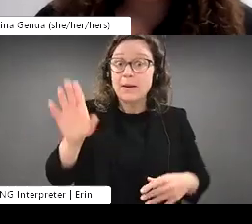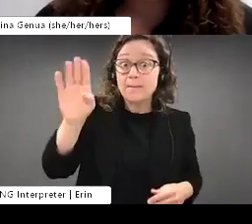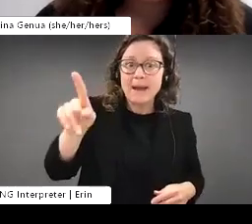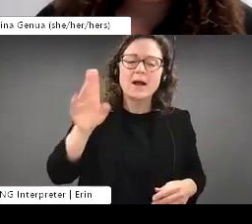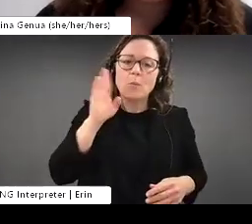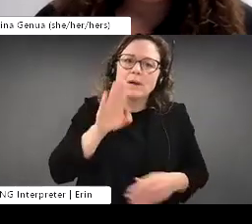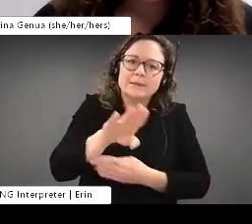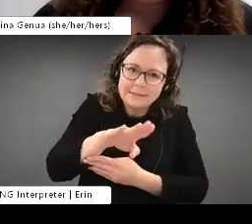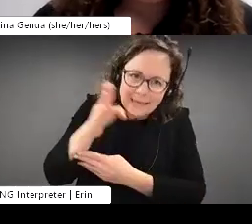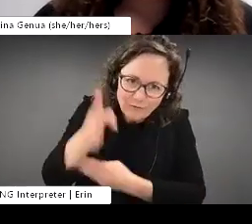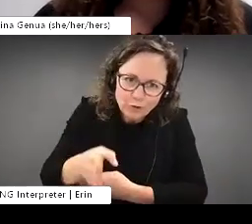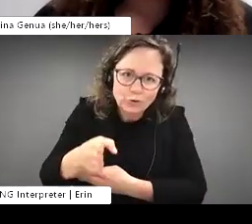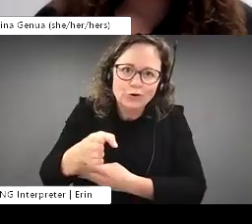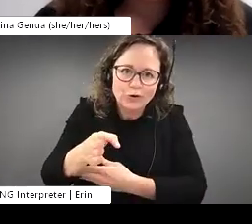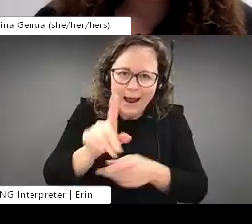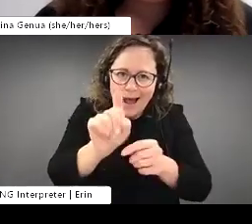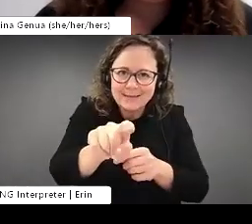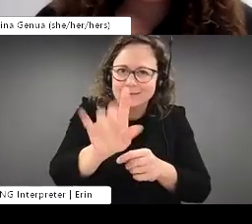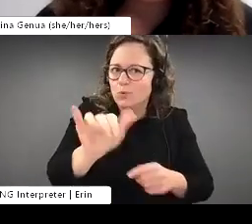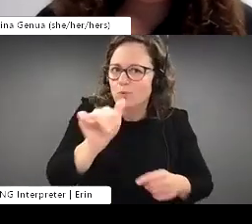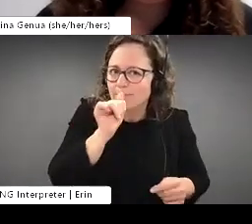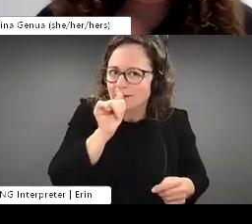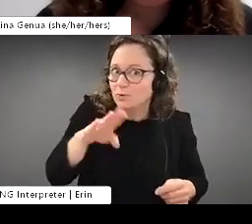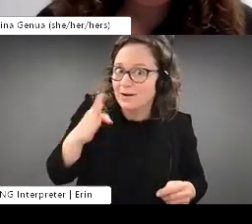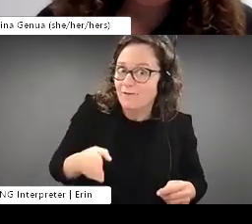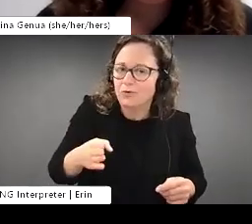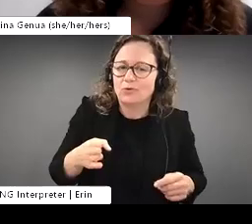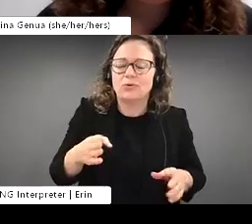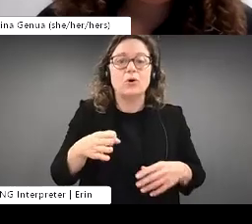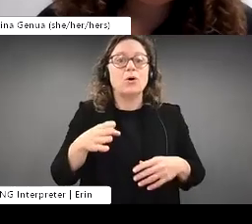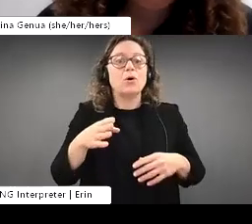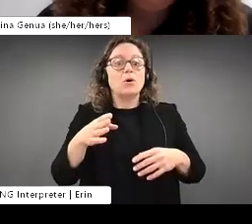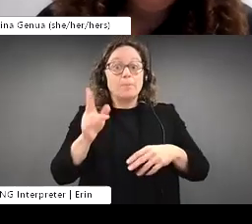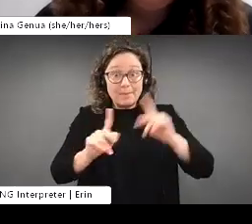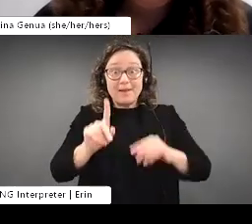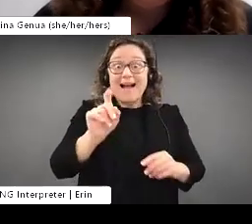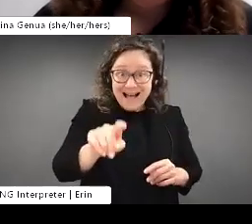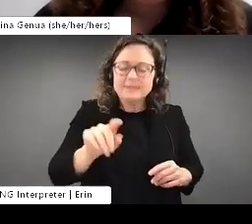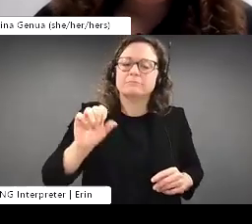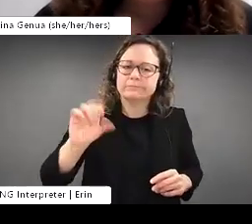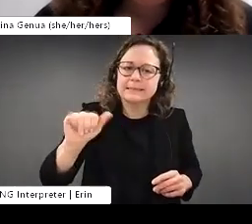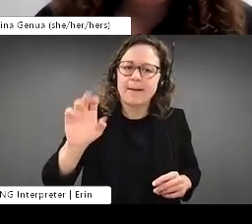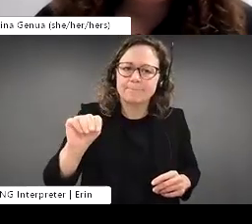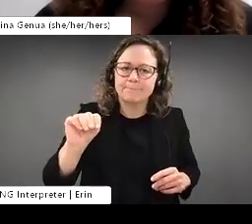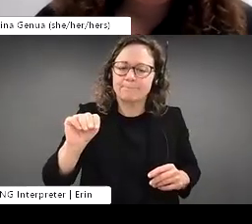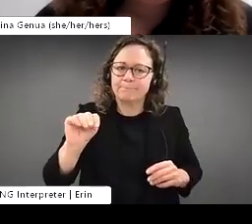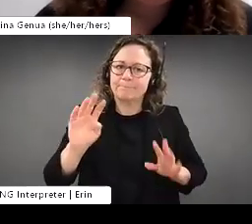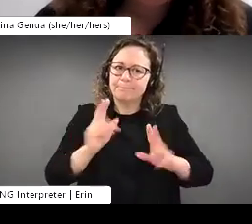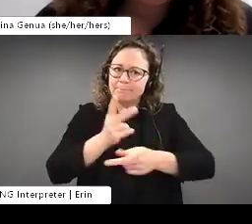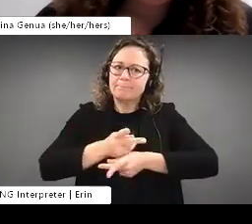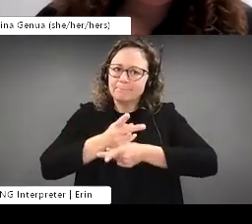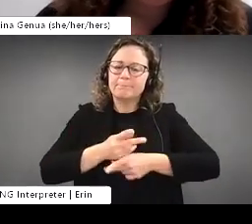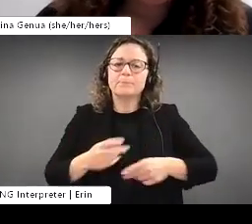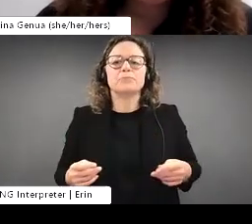So just be cautious in who you are providing information to, because it can be very